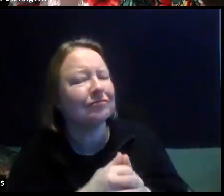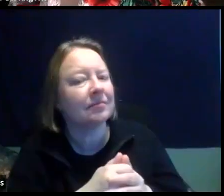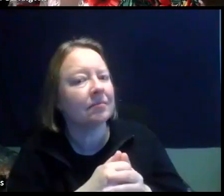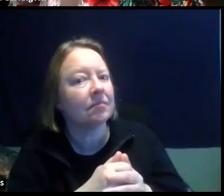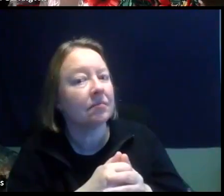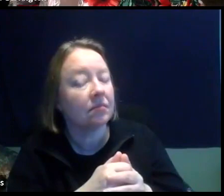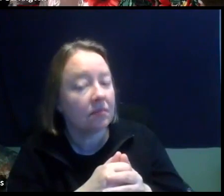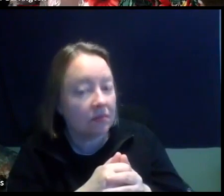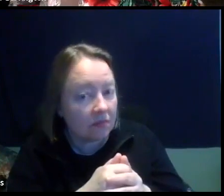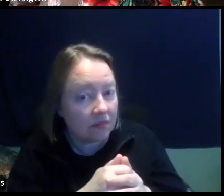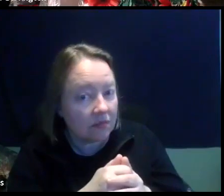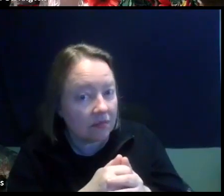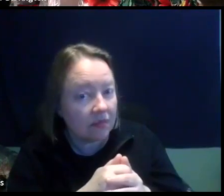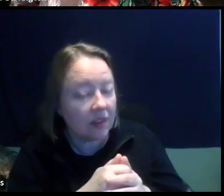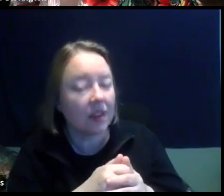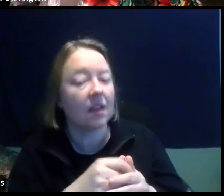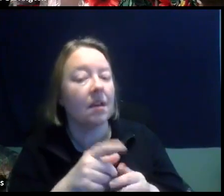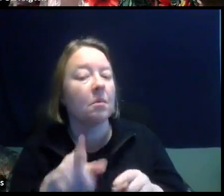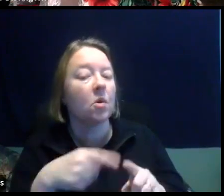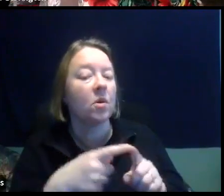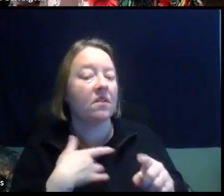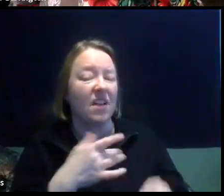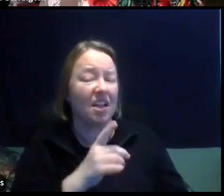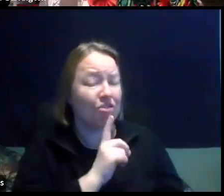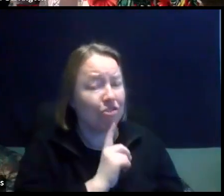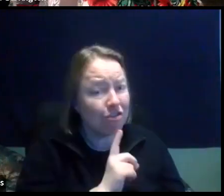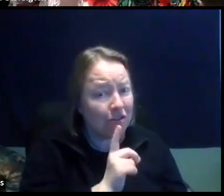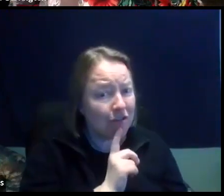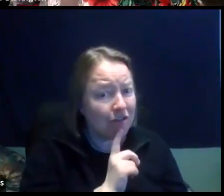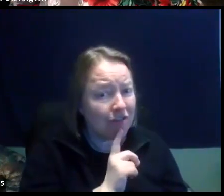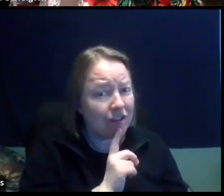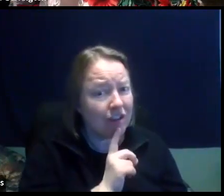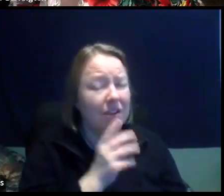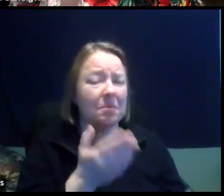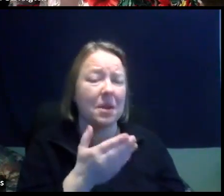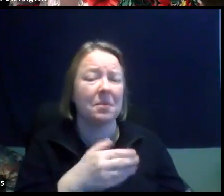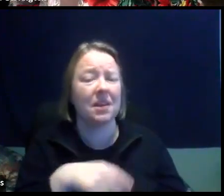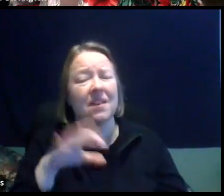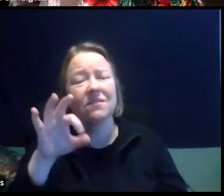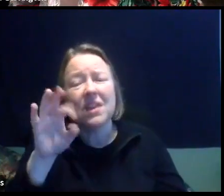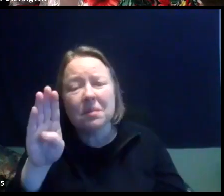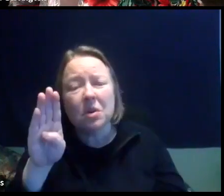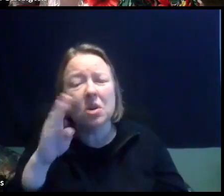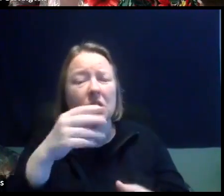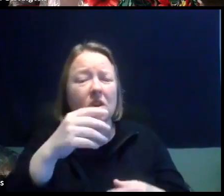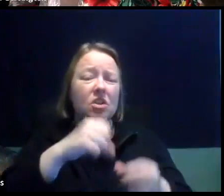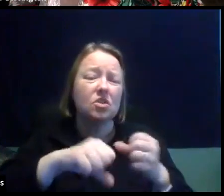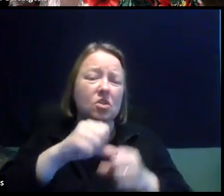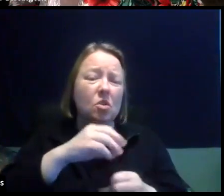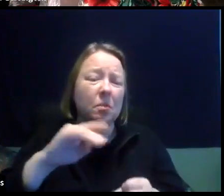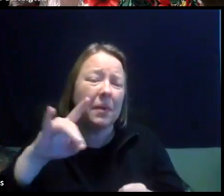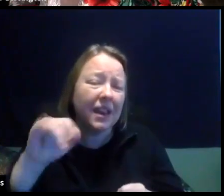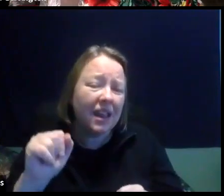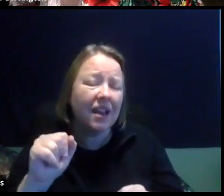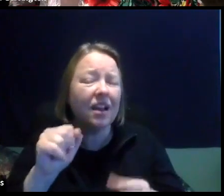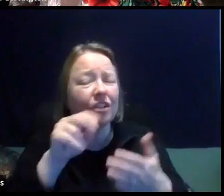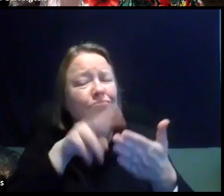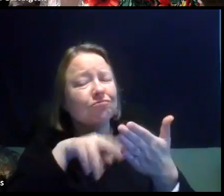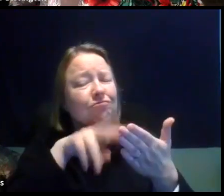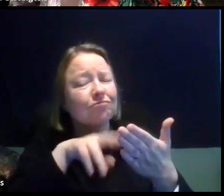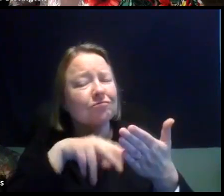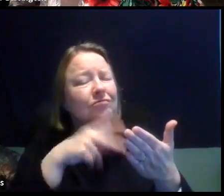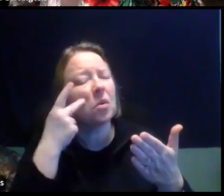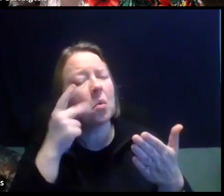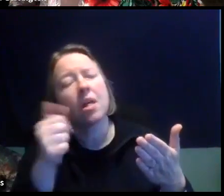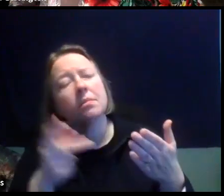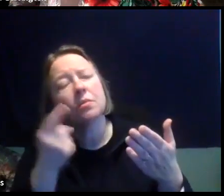But then when you are feeling that lonely feeling, like you end up scrolling on Facebook or social media to see what everyone else is up to, but then that kind of almost also